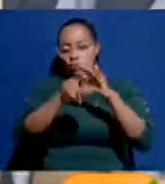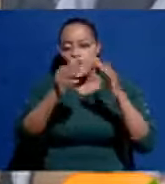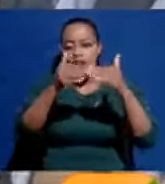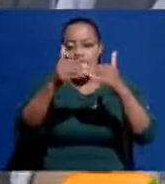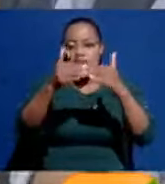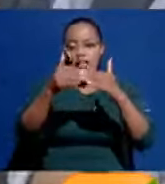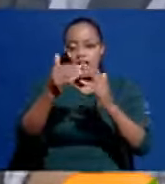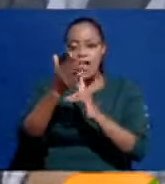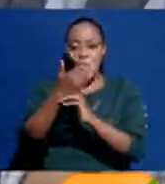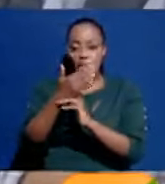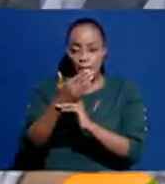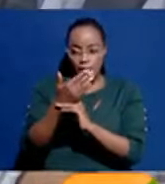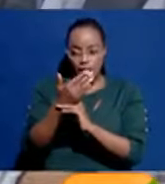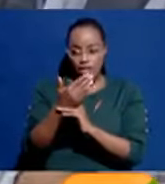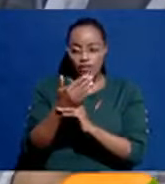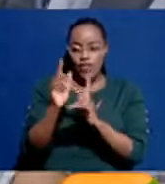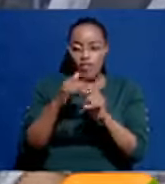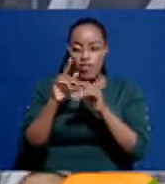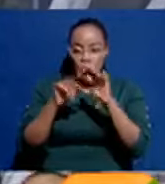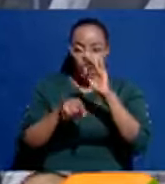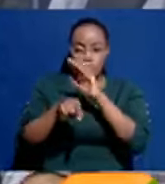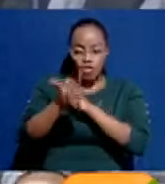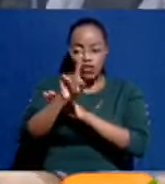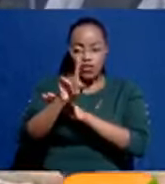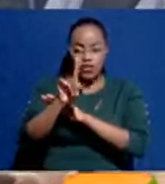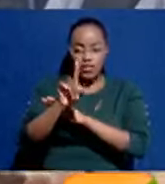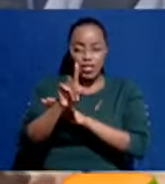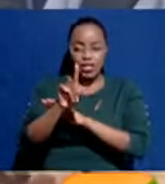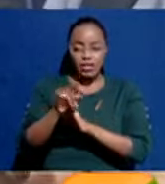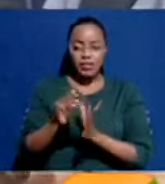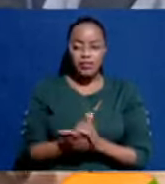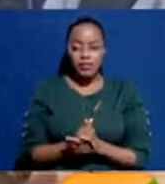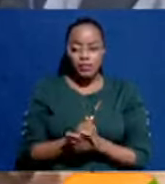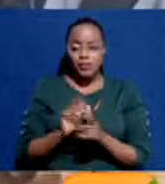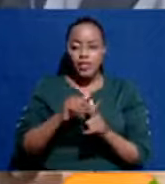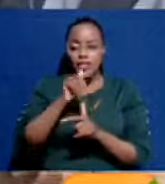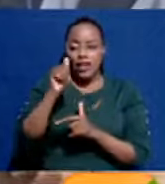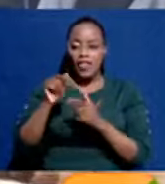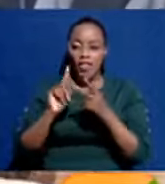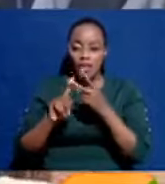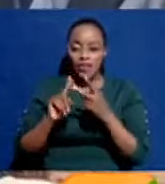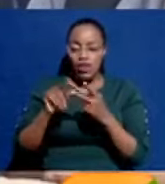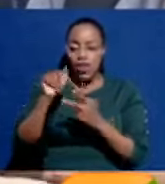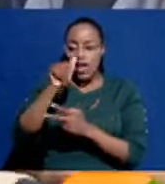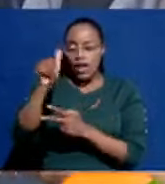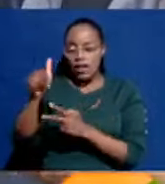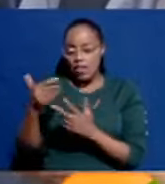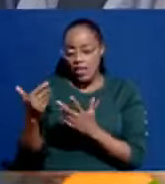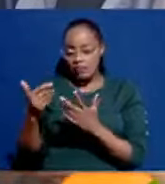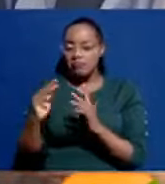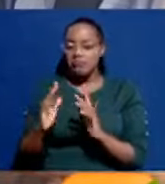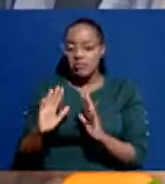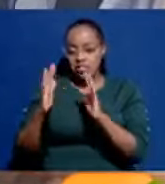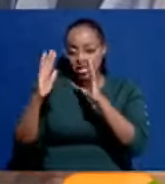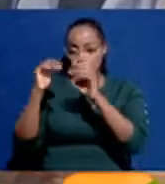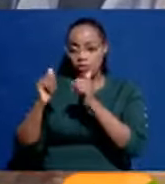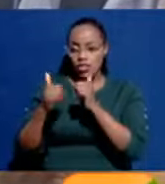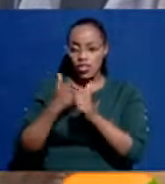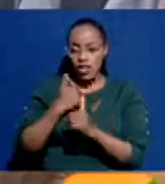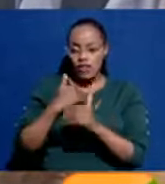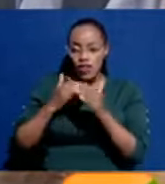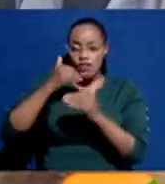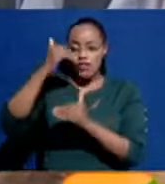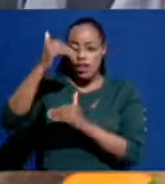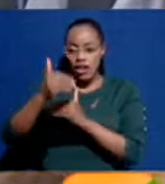in the middle to go into the inside. Another one, another occasion is for after